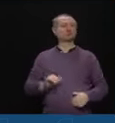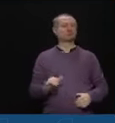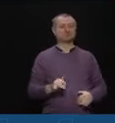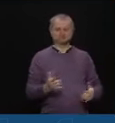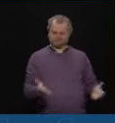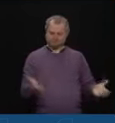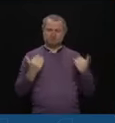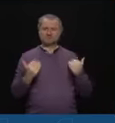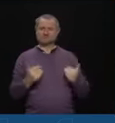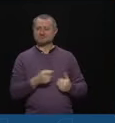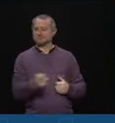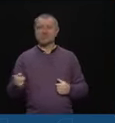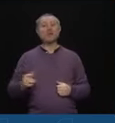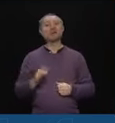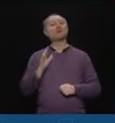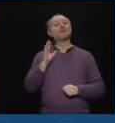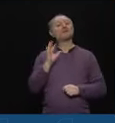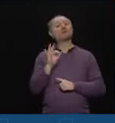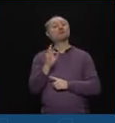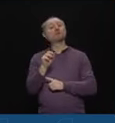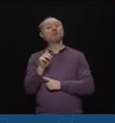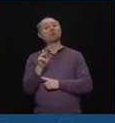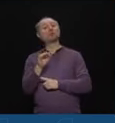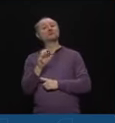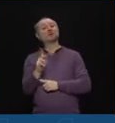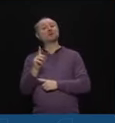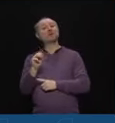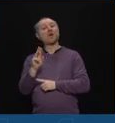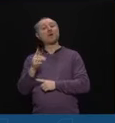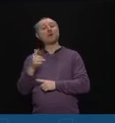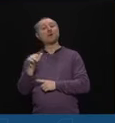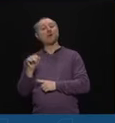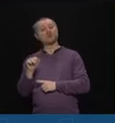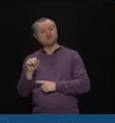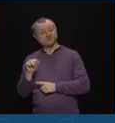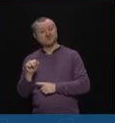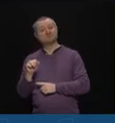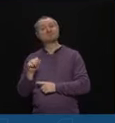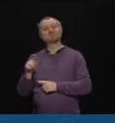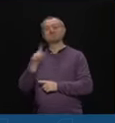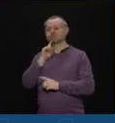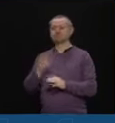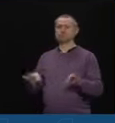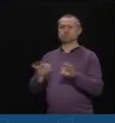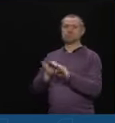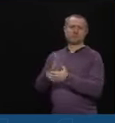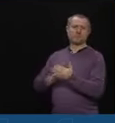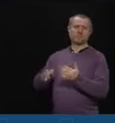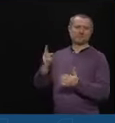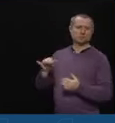is an important part of our history. Sojourner Truth, 45 minutes down the road, and we'll be talking about her